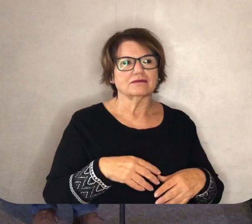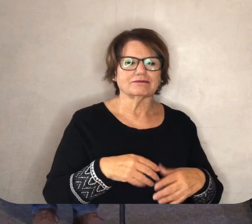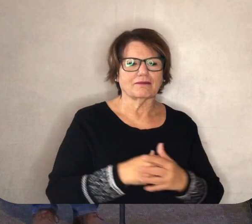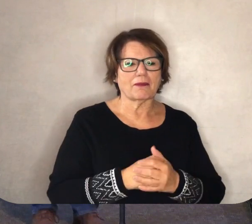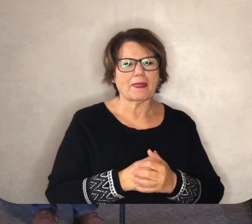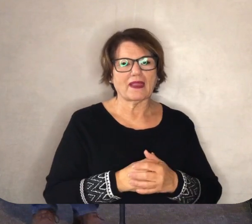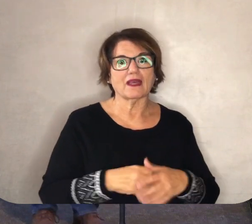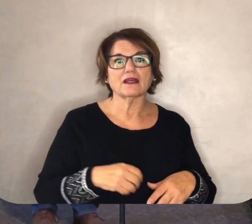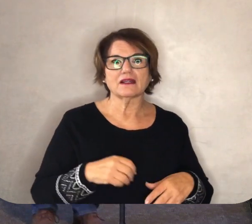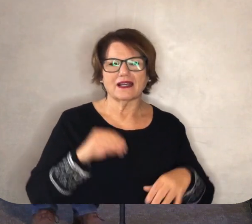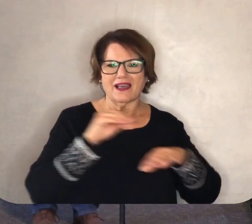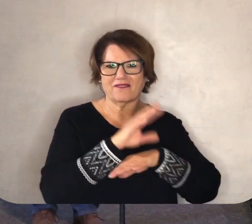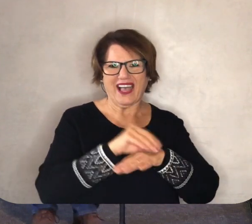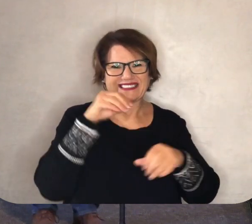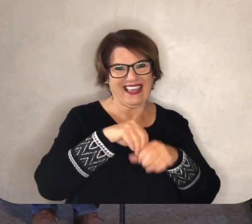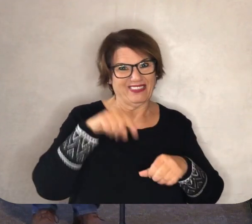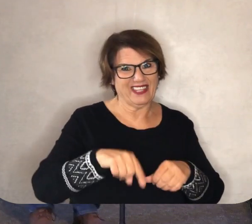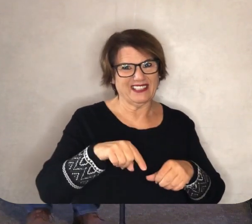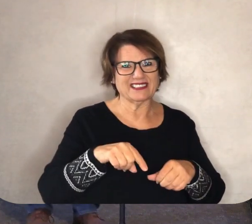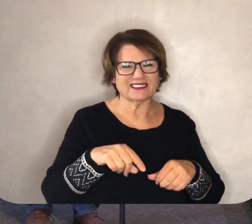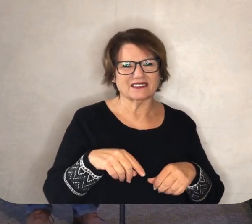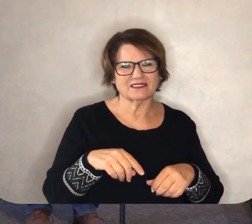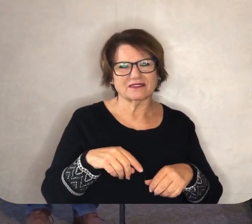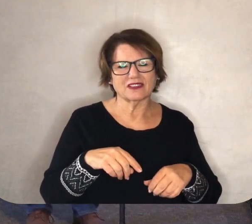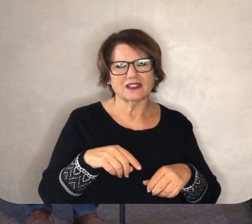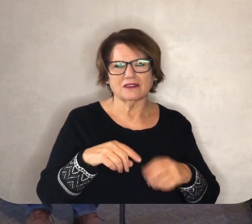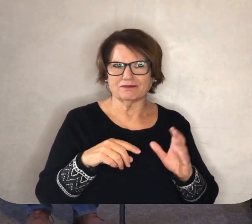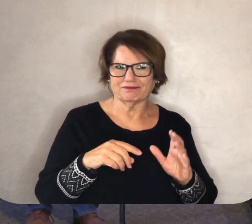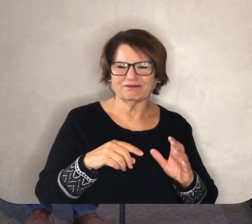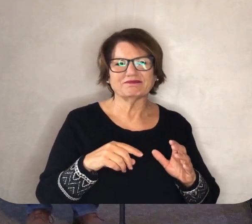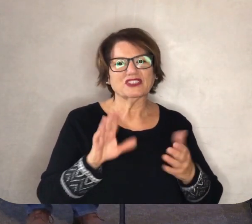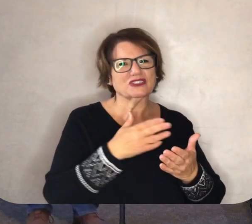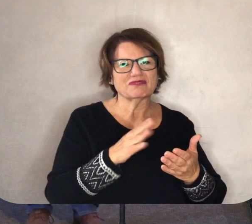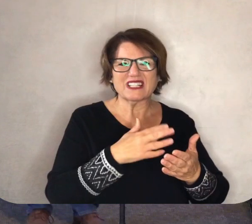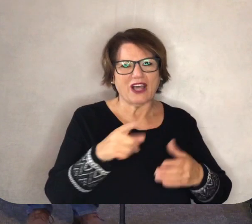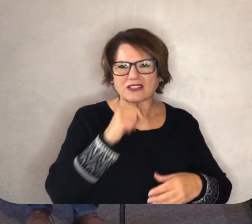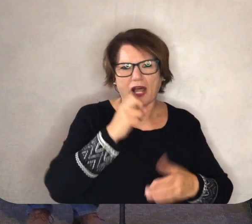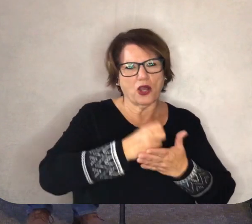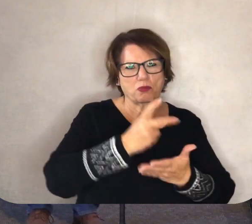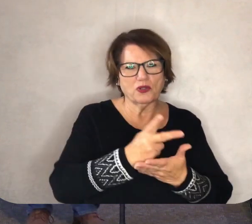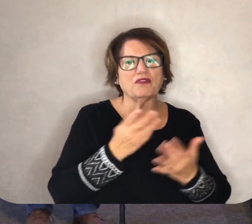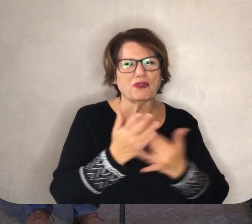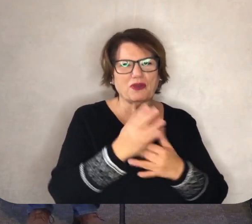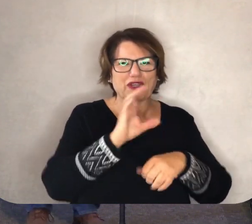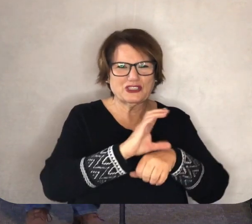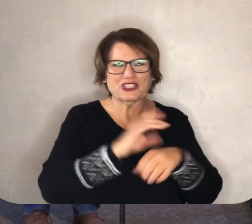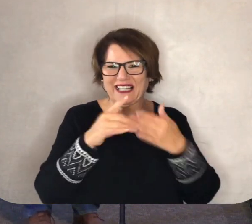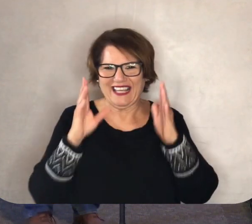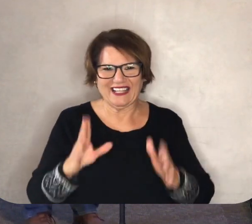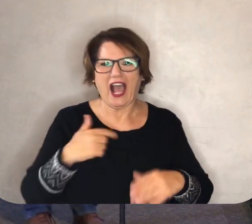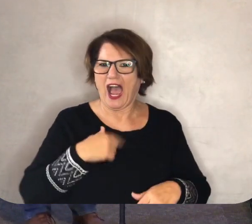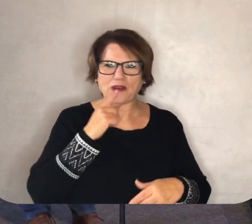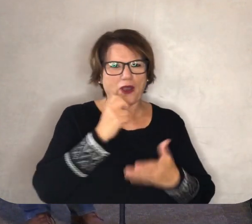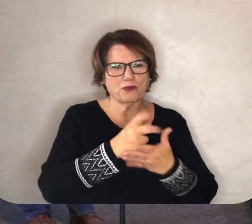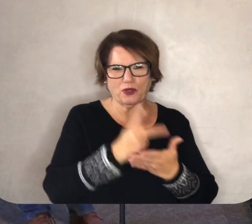in advice in this song has not been approved by the MPC staff or session. I do not approve of it